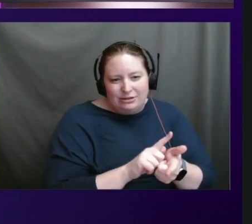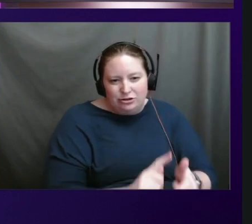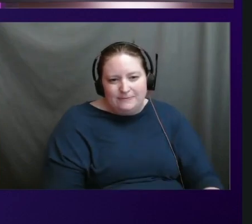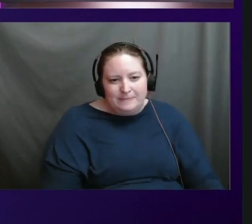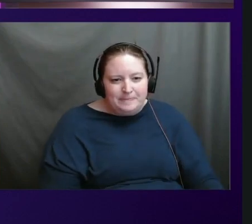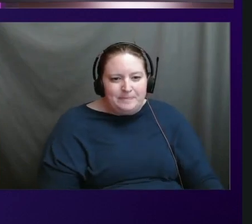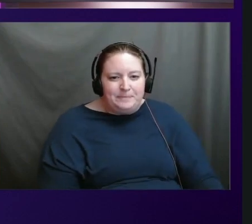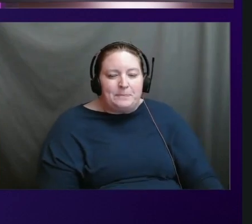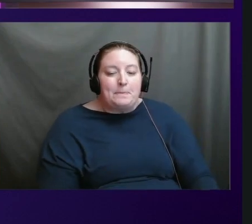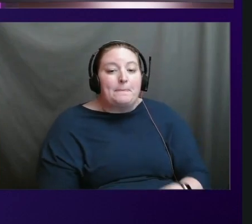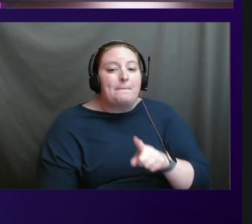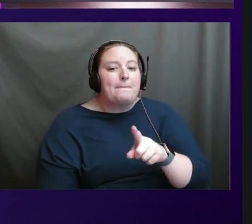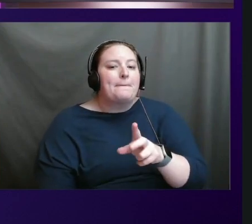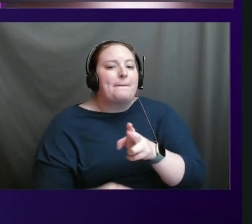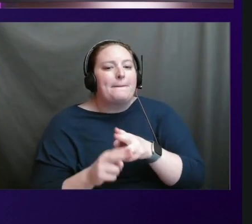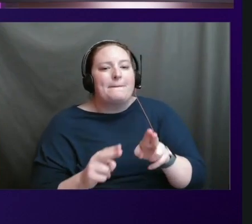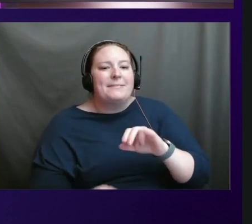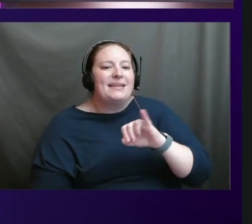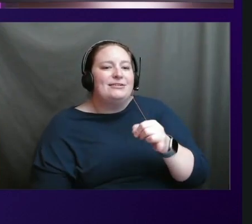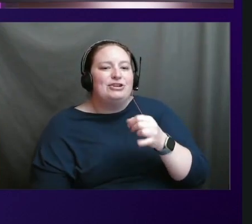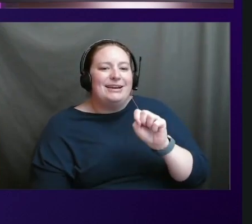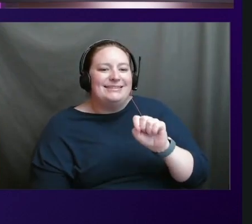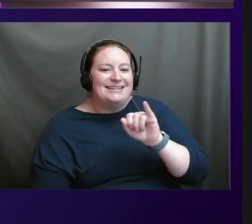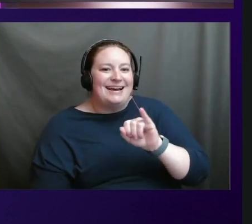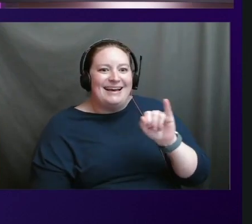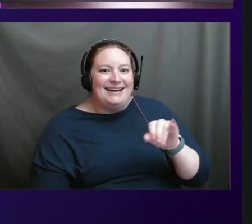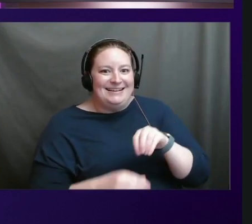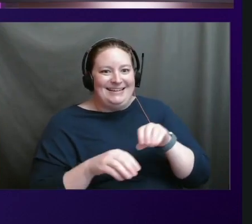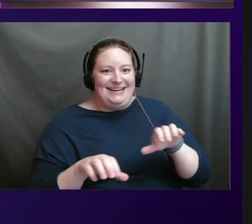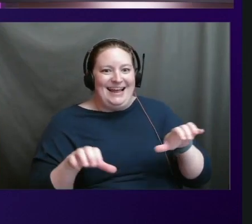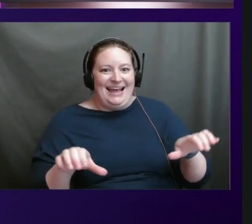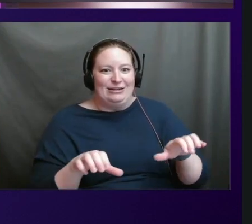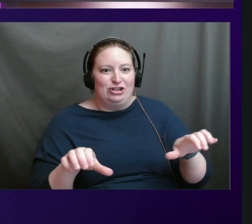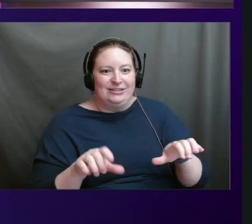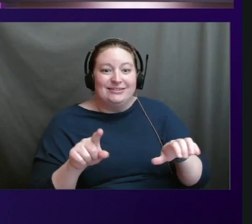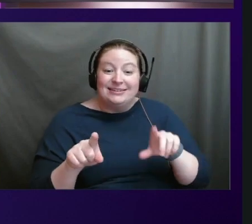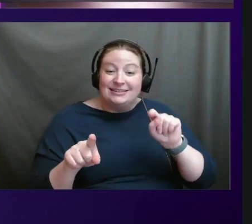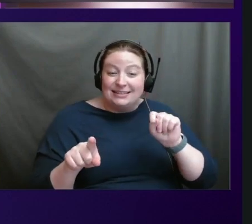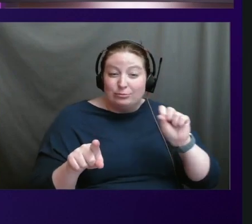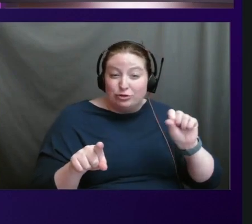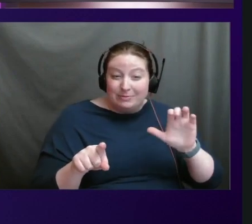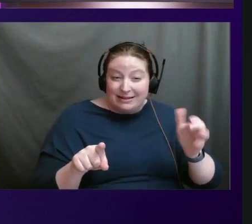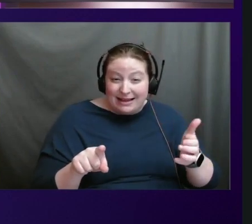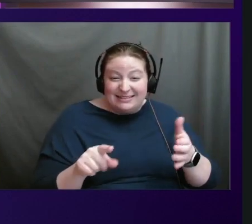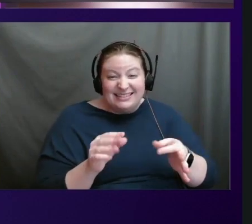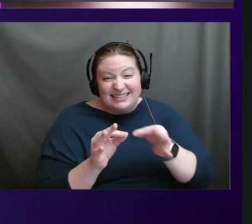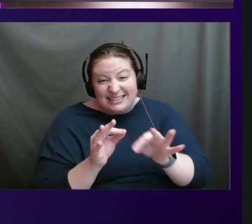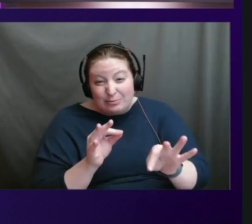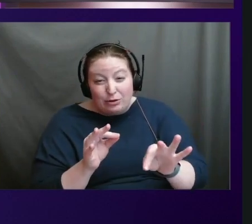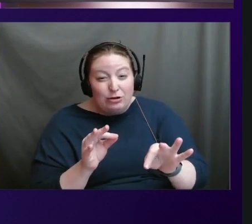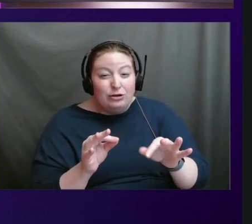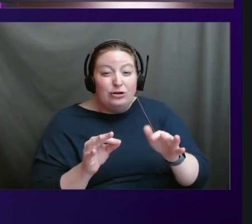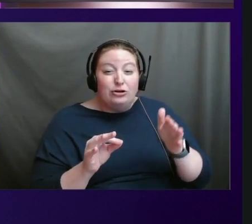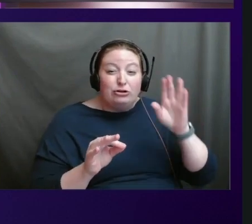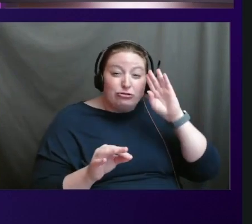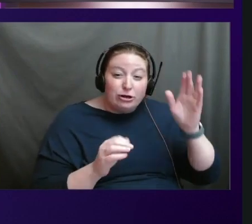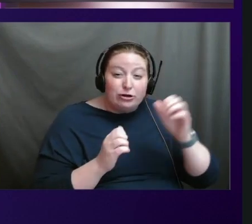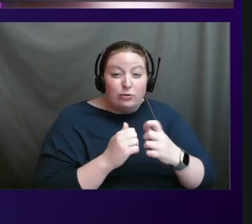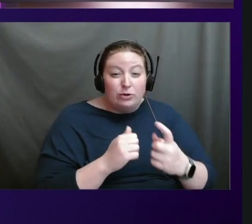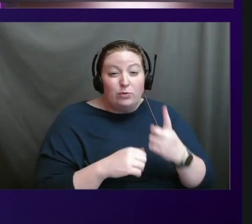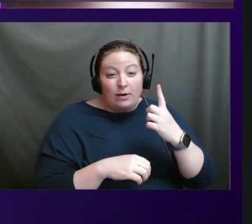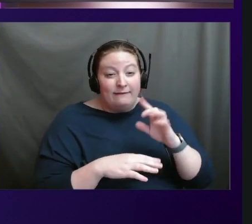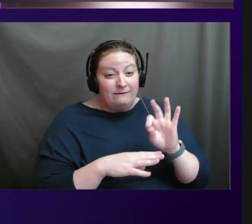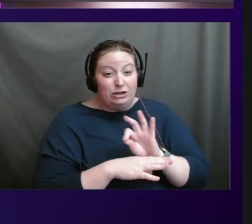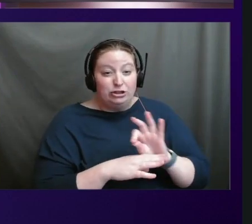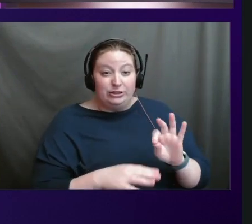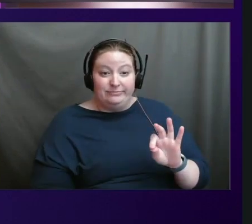So here's a little bit of a JSII in action. Consider the following TypeScript class: simple greeter class with one function, greet.